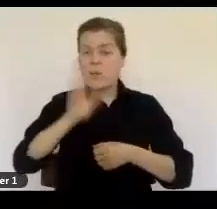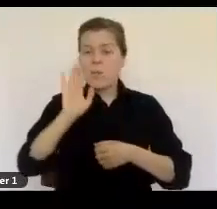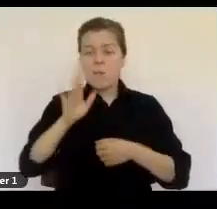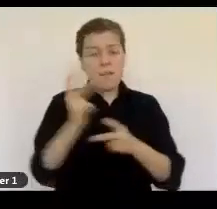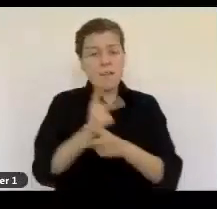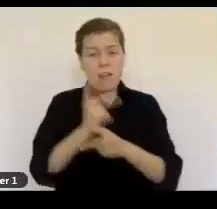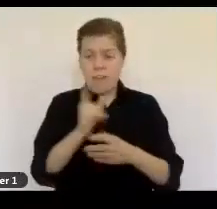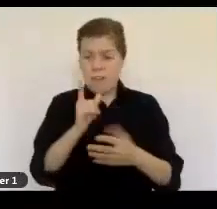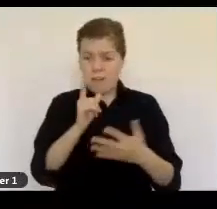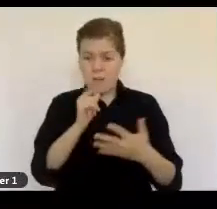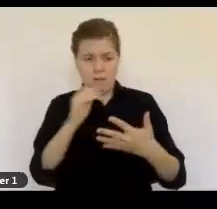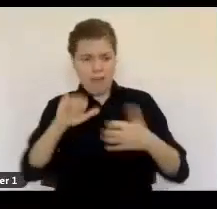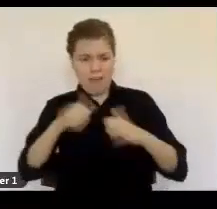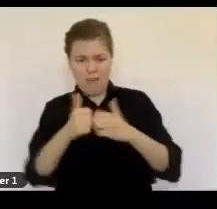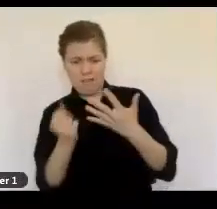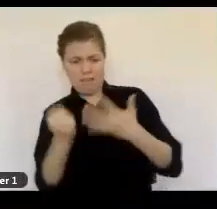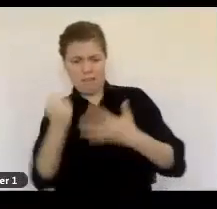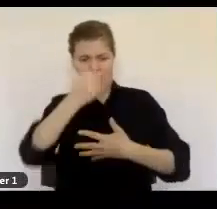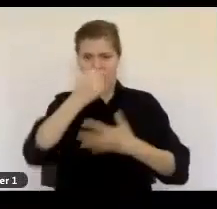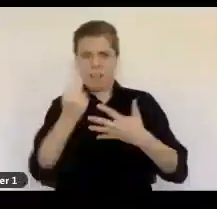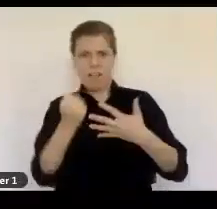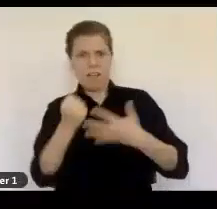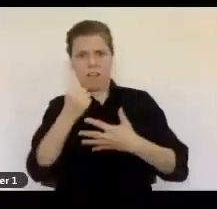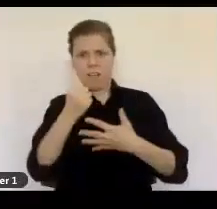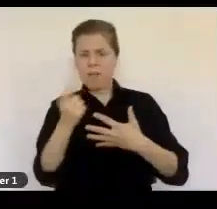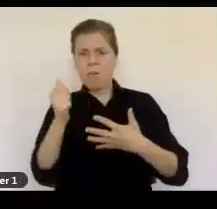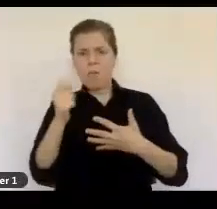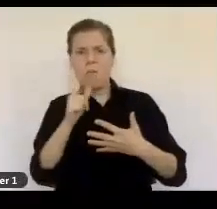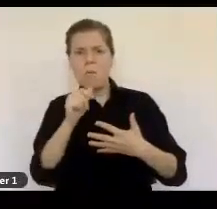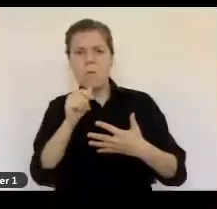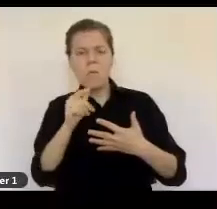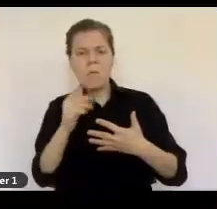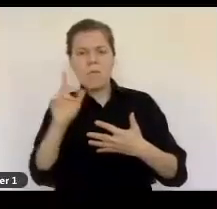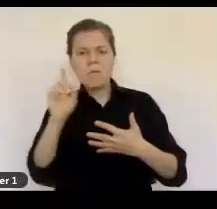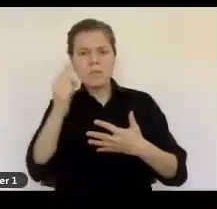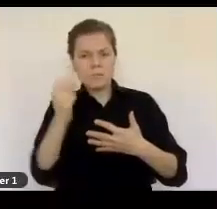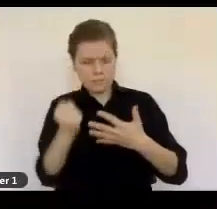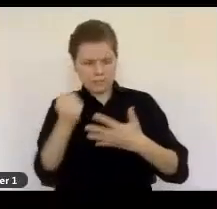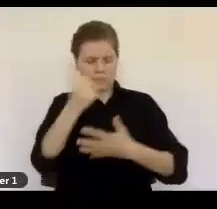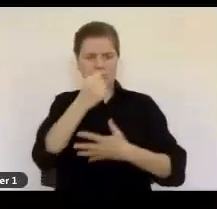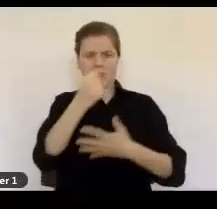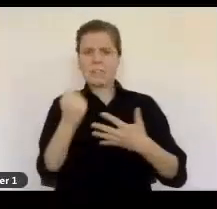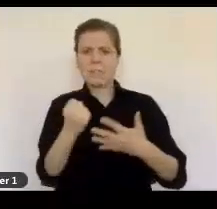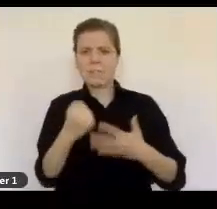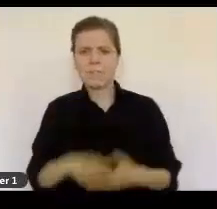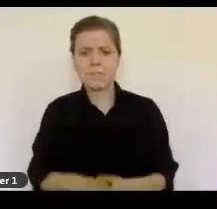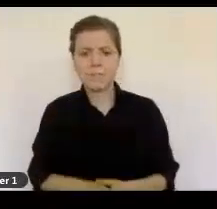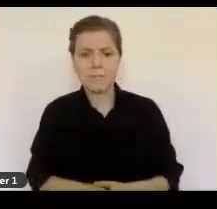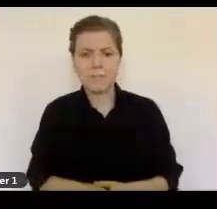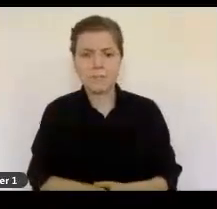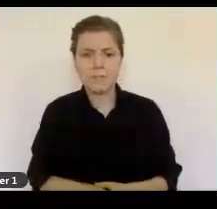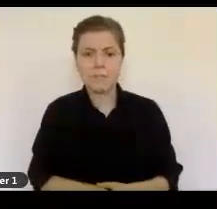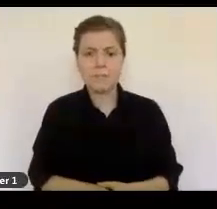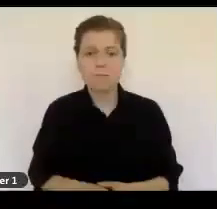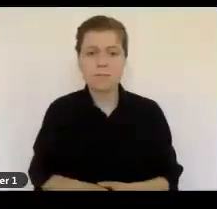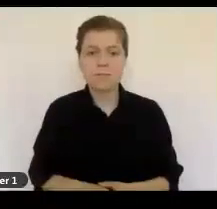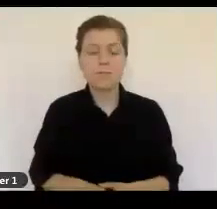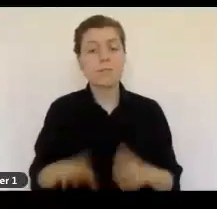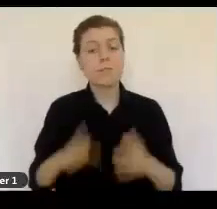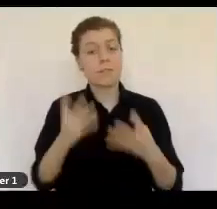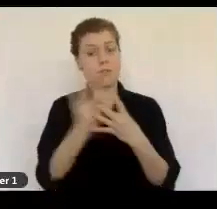because in a system under extreme stress, decisions are going to get made about which lives to prioritize, and the risks there are enormous.